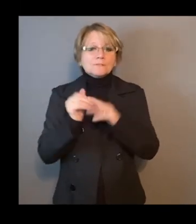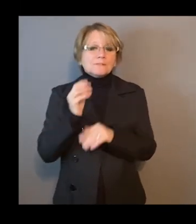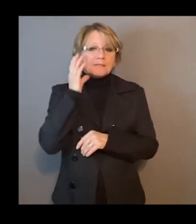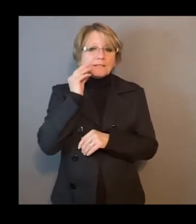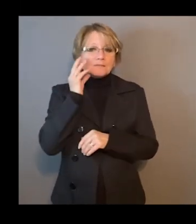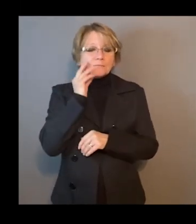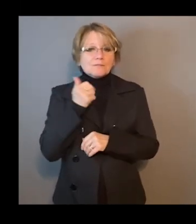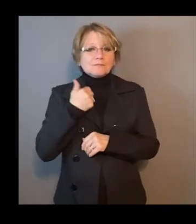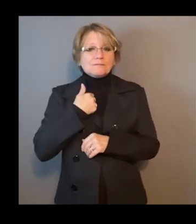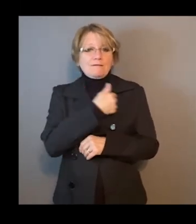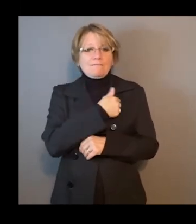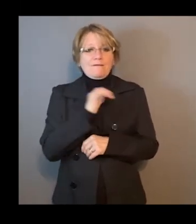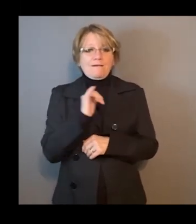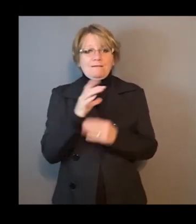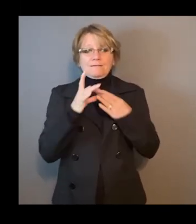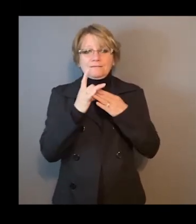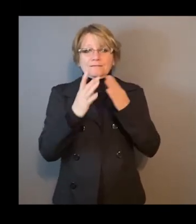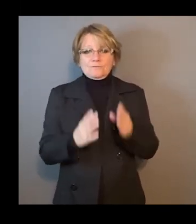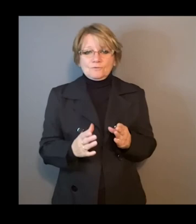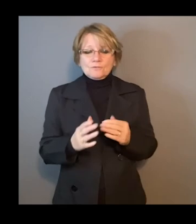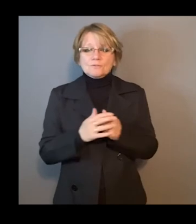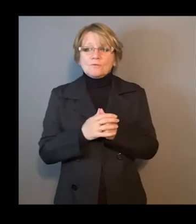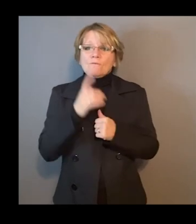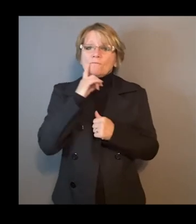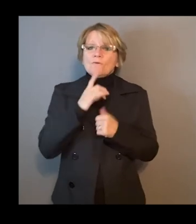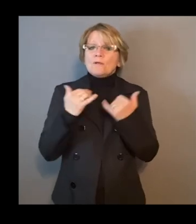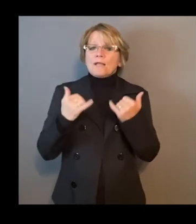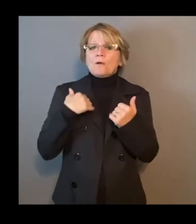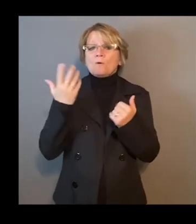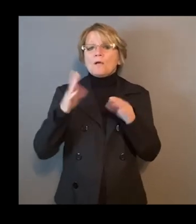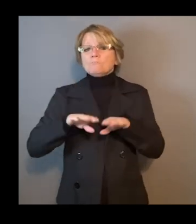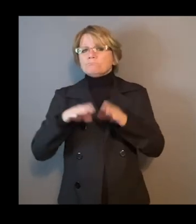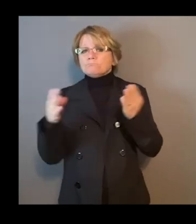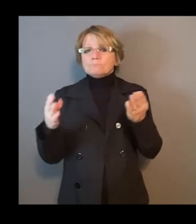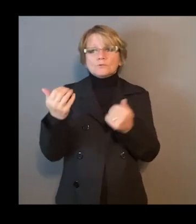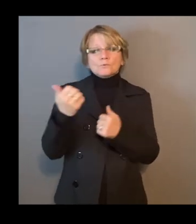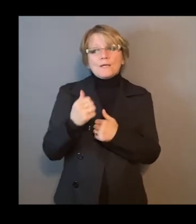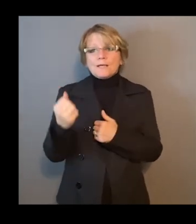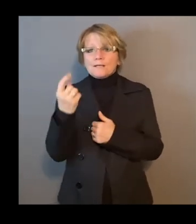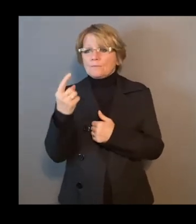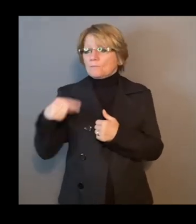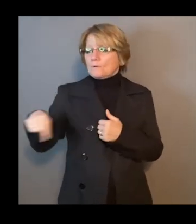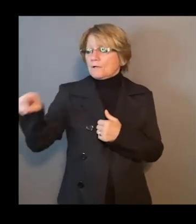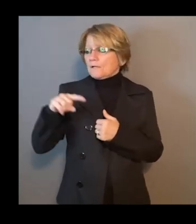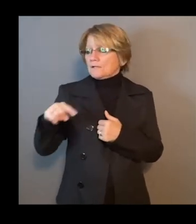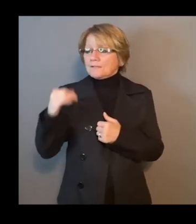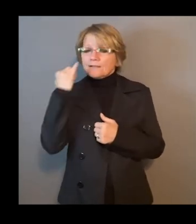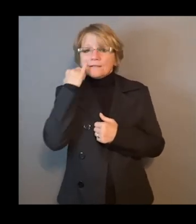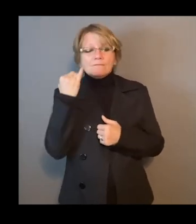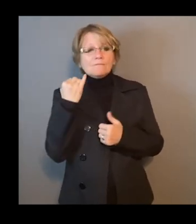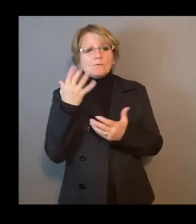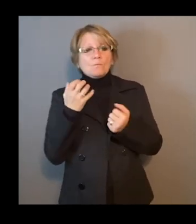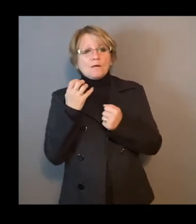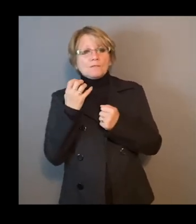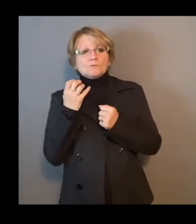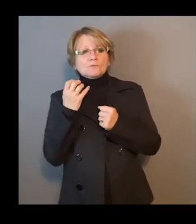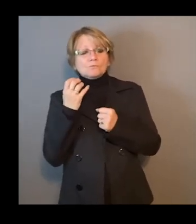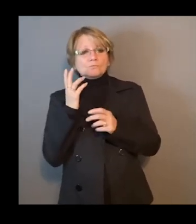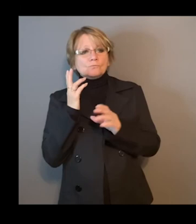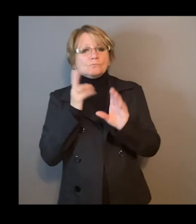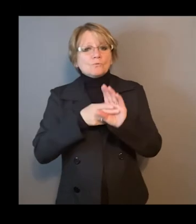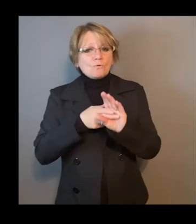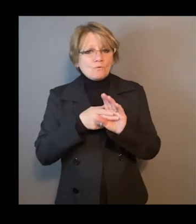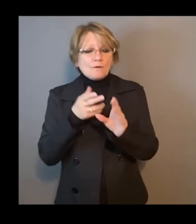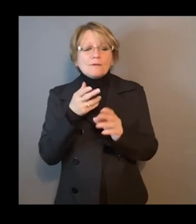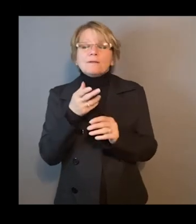as leaders in our community. So, you know, I'm just going to kind of leave it open to any one of the fellows who would like to join